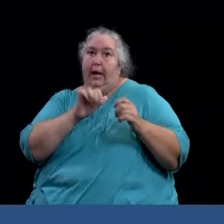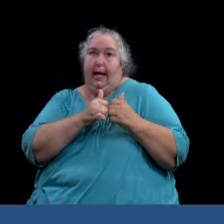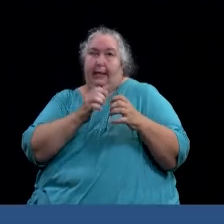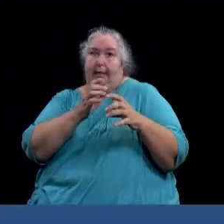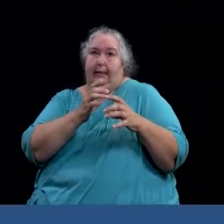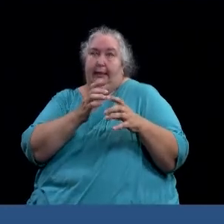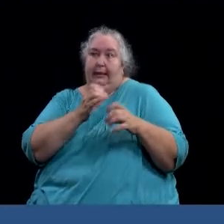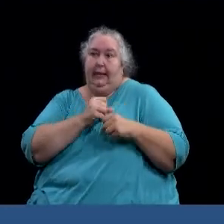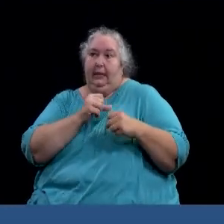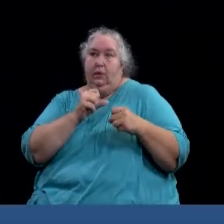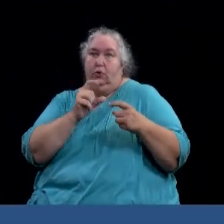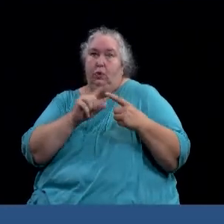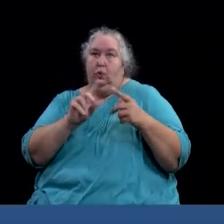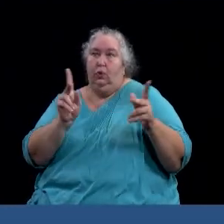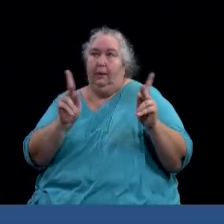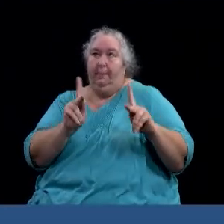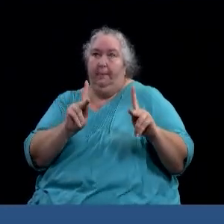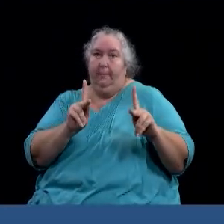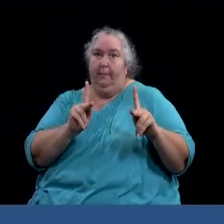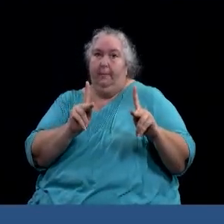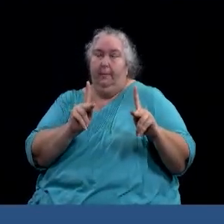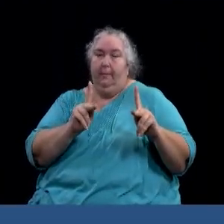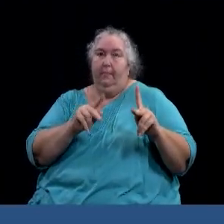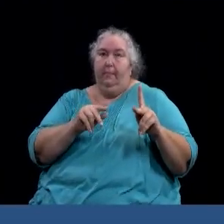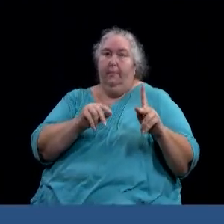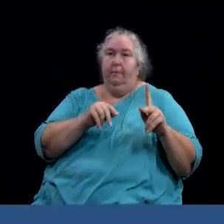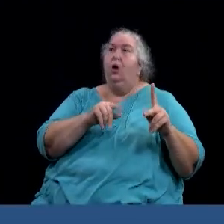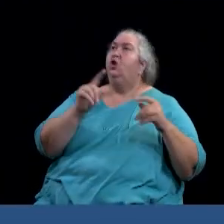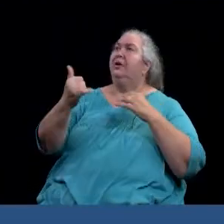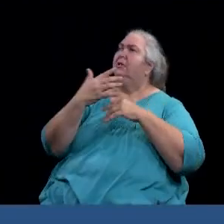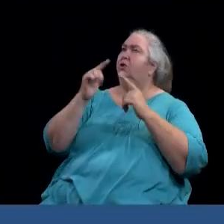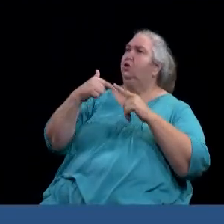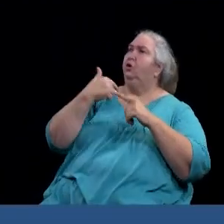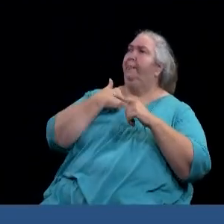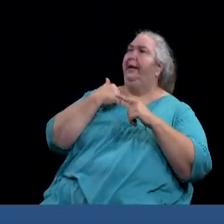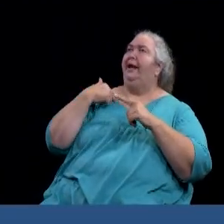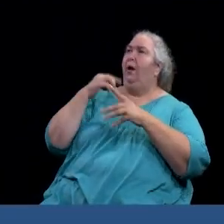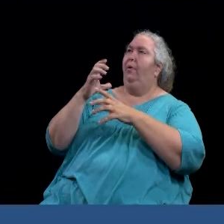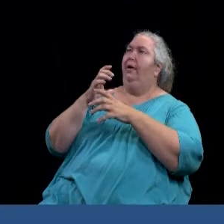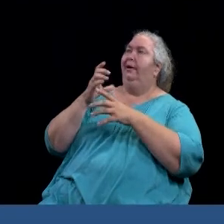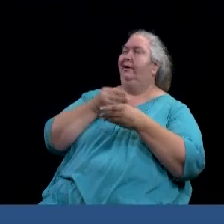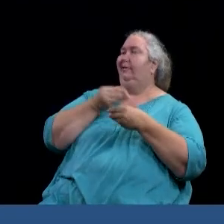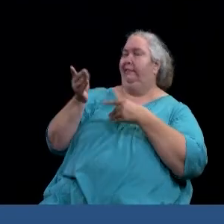city email it to me and I'll get it to Esmeralda. Okay.